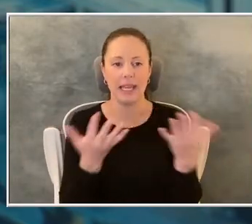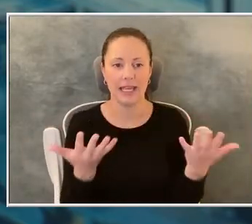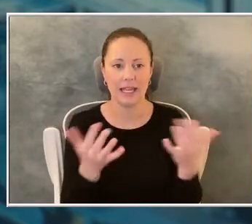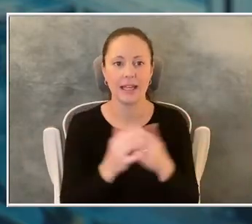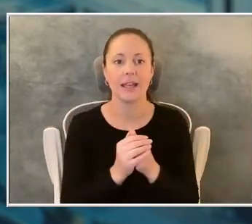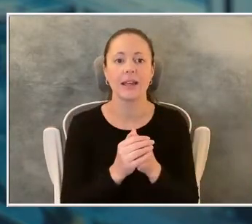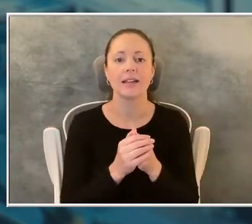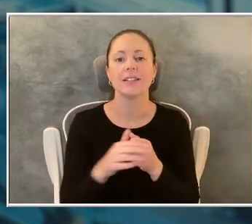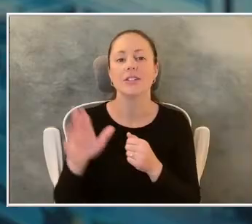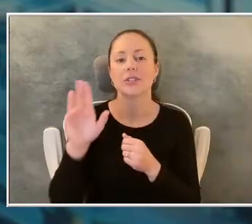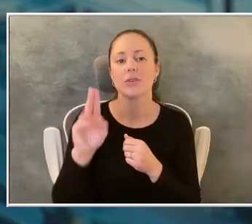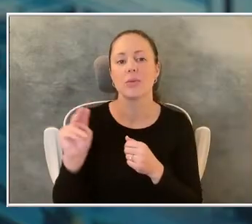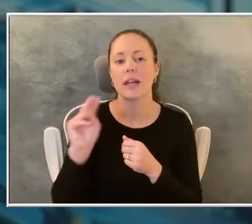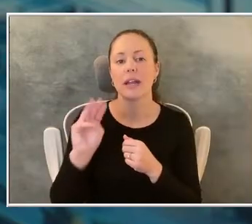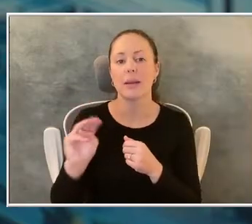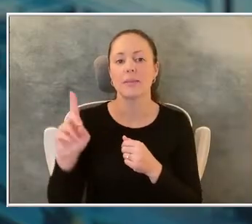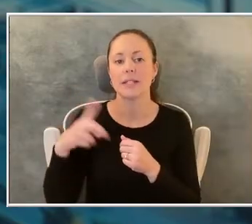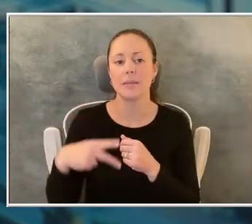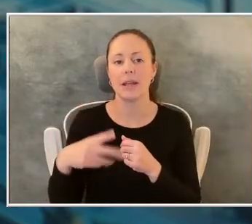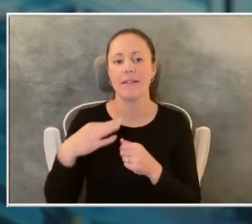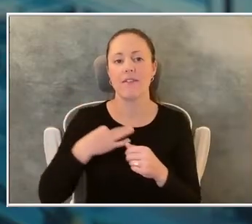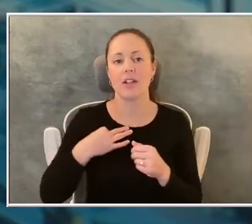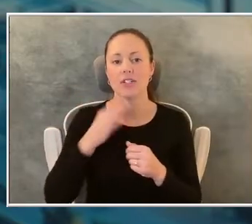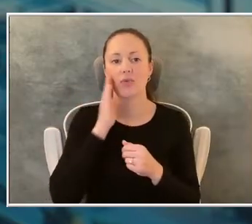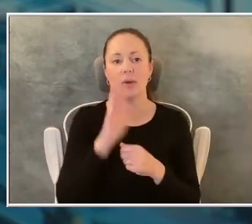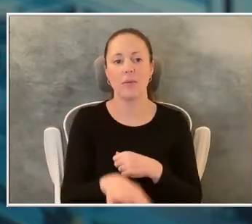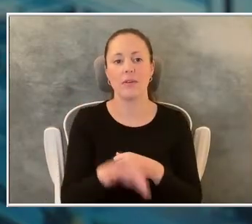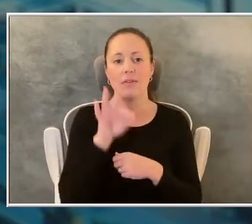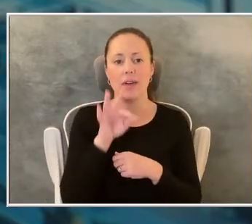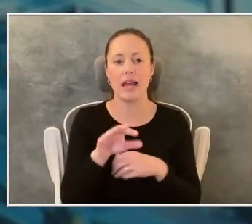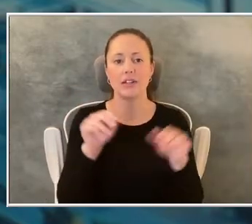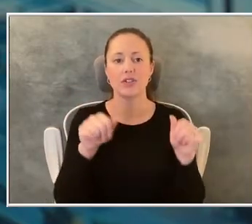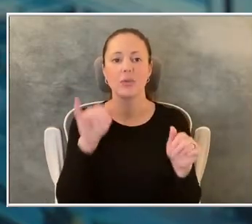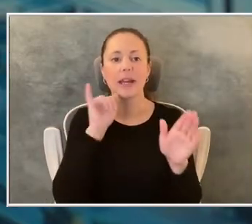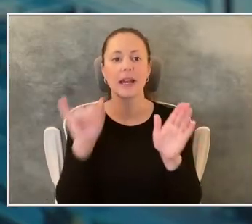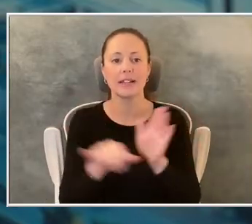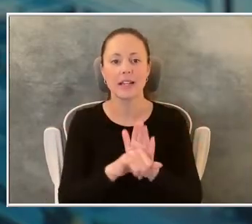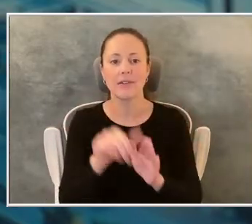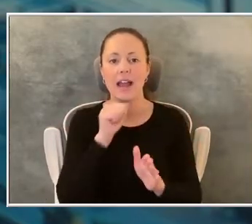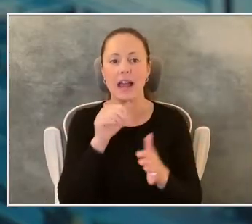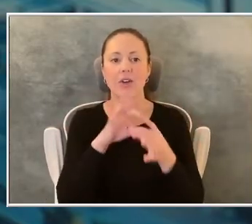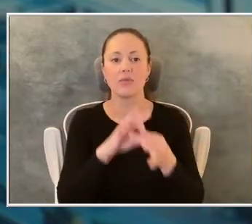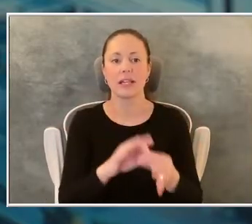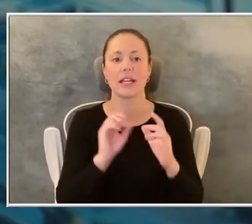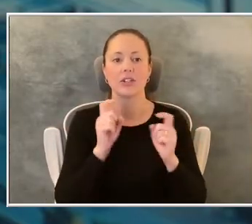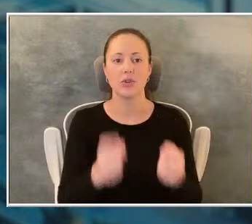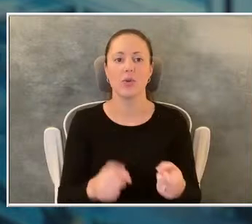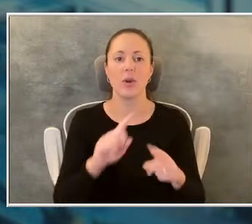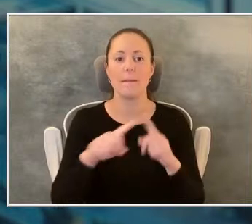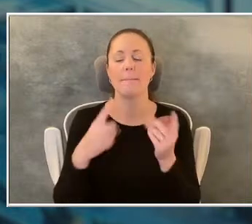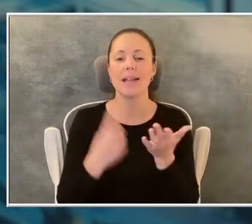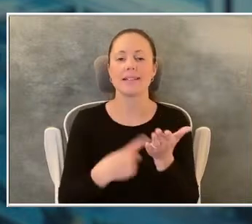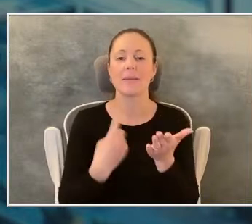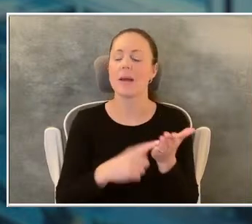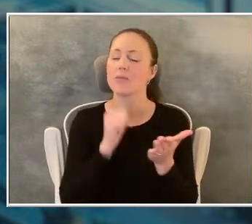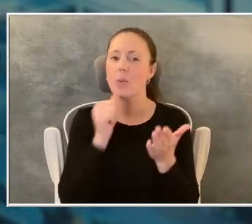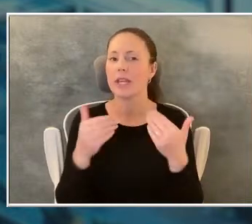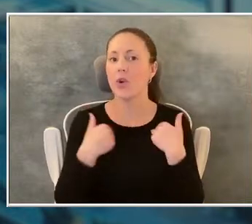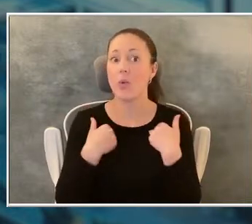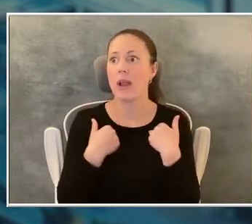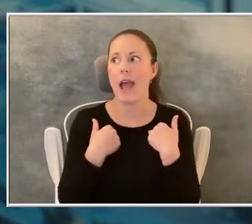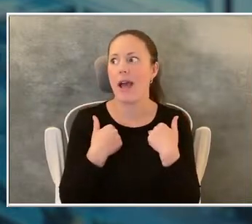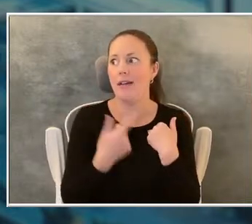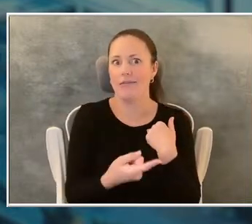NMDP, so we are able to identify unrelated donors. But sometimes we do not have unrelated match